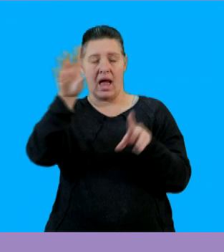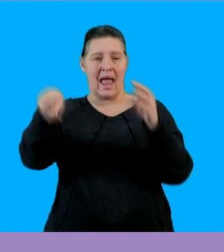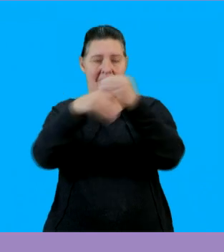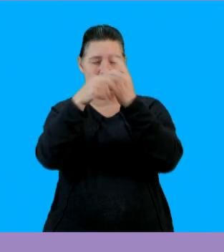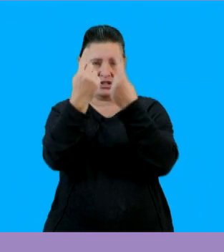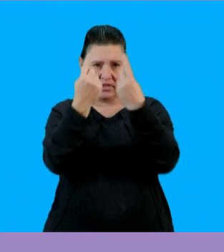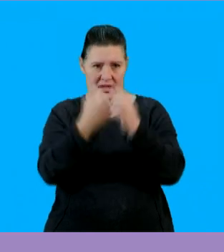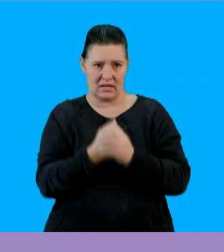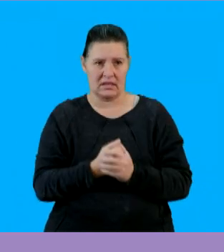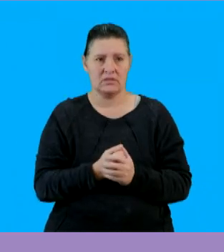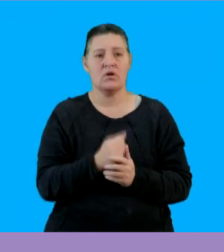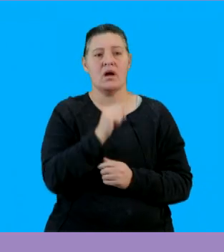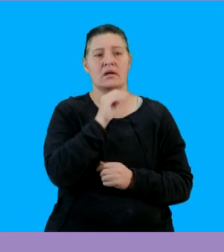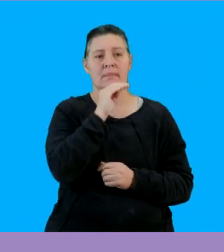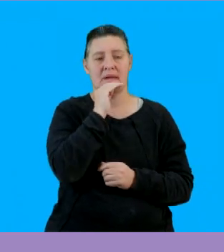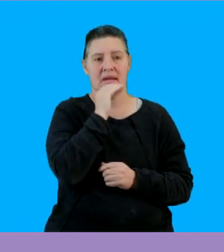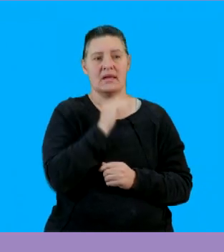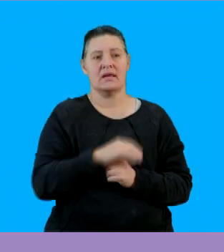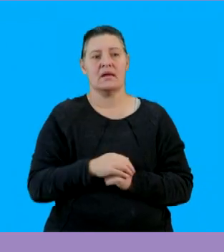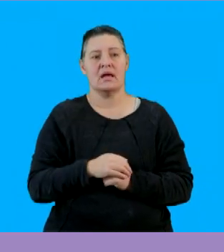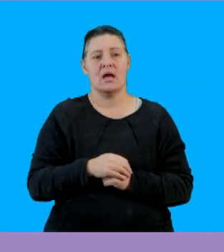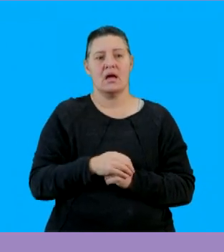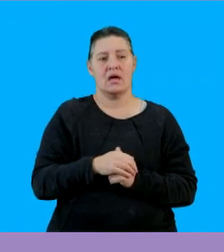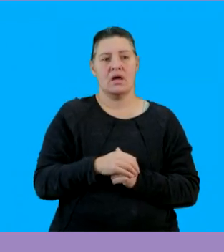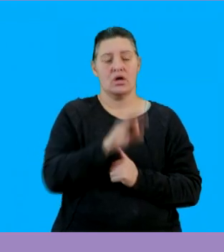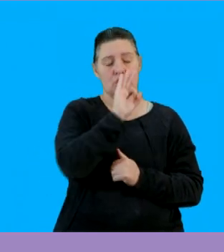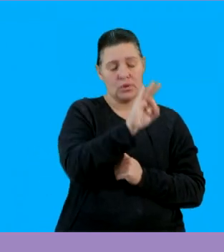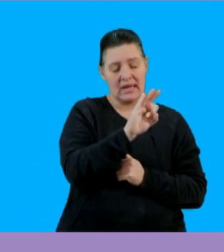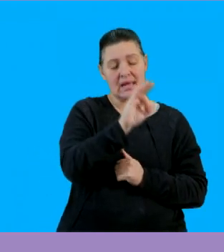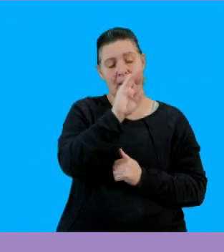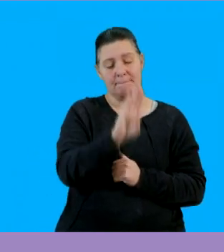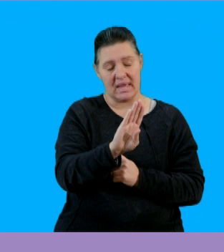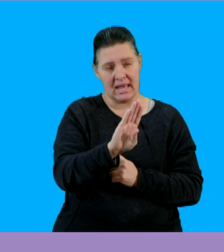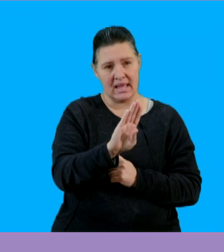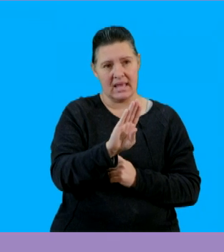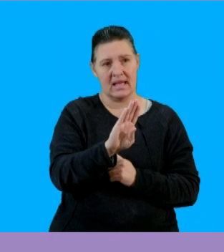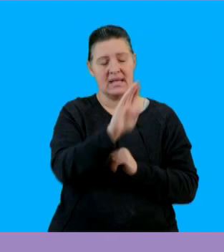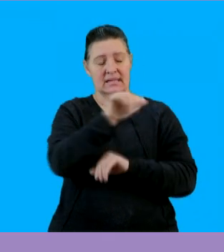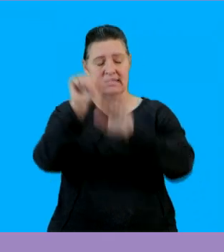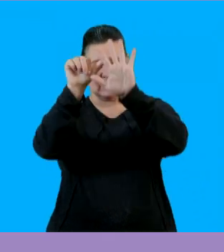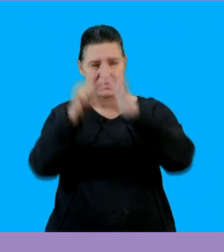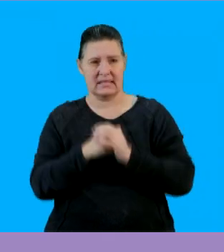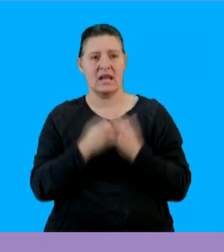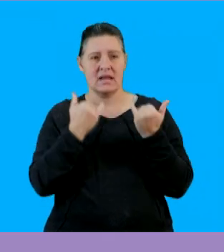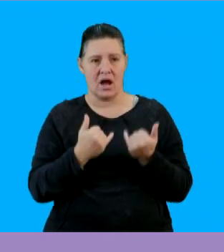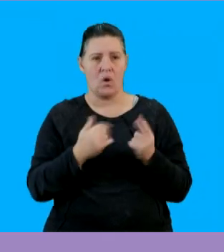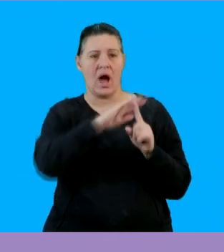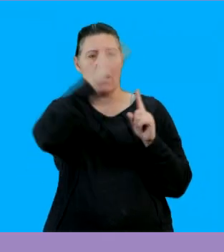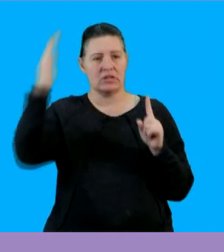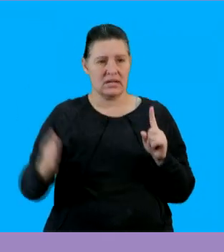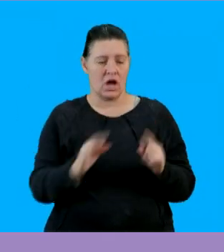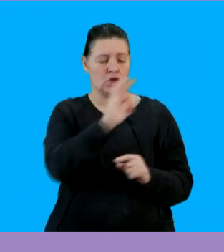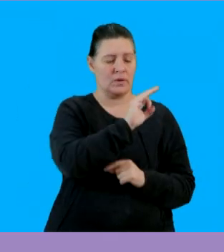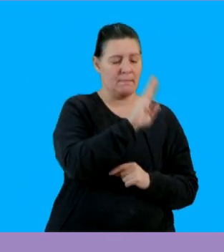can add the exponents. So that is going to be b exponent 6. Then we go to the outer ones, that is the 3b